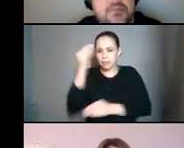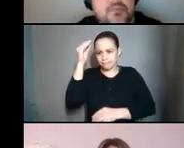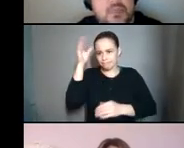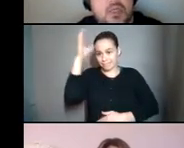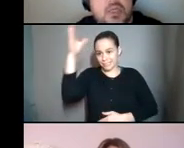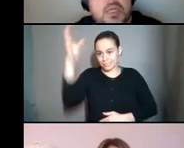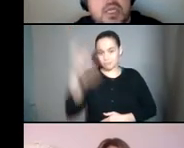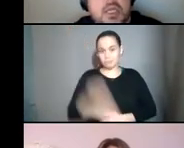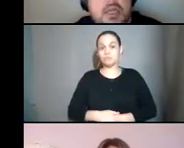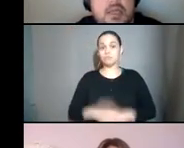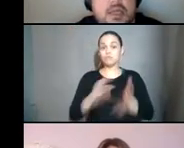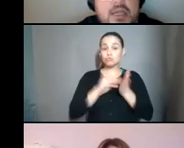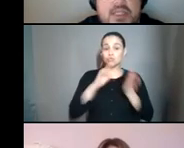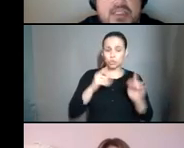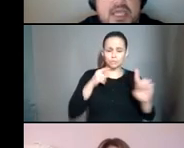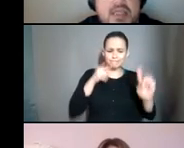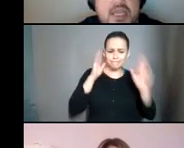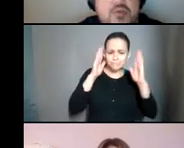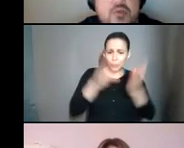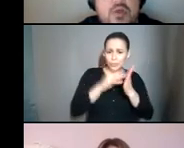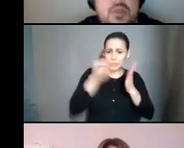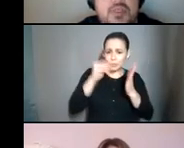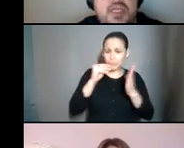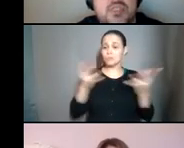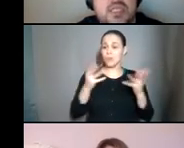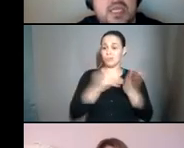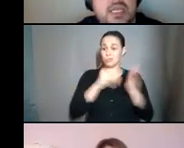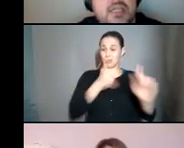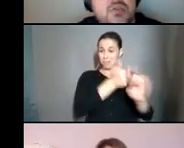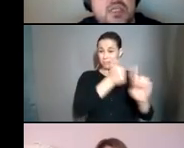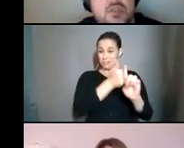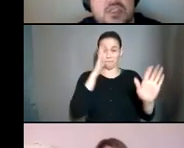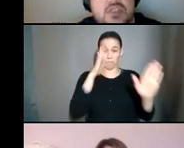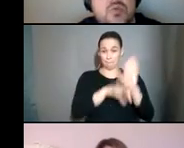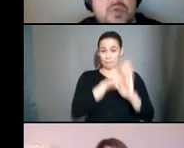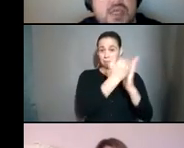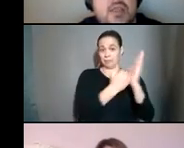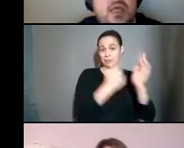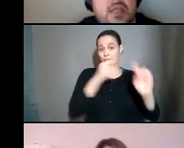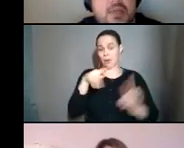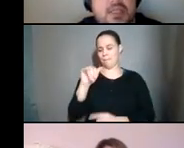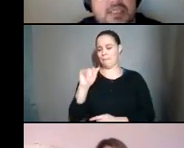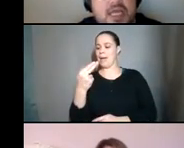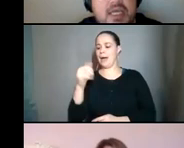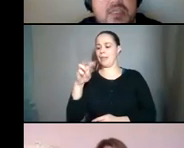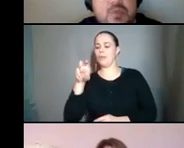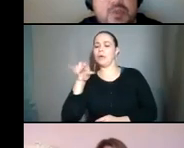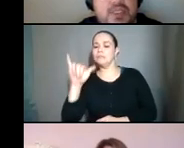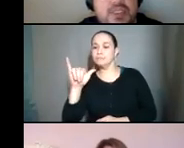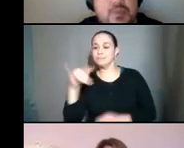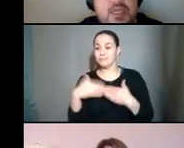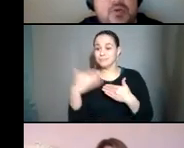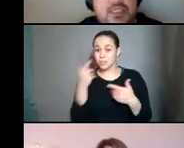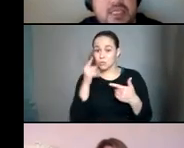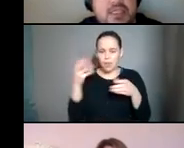Student-driven learning begins with the student choosing their lesson from their personalized lesson pathway. Students then engage in a series of tasks as